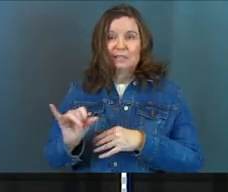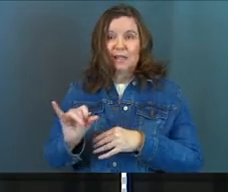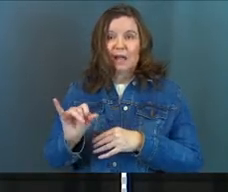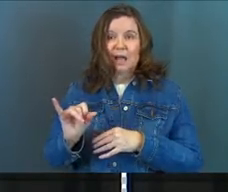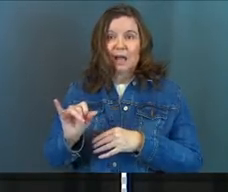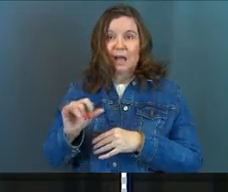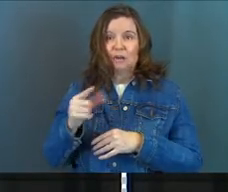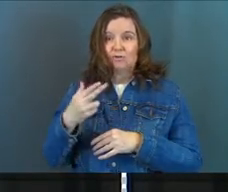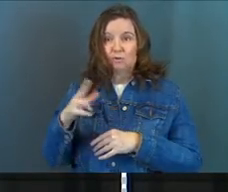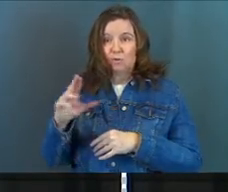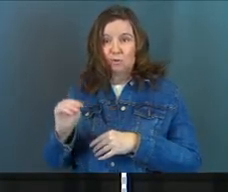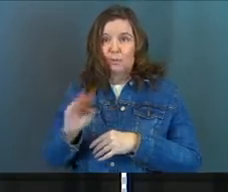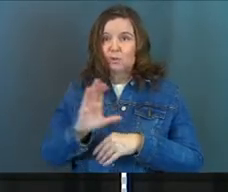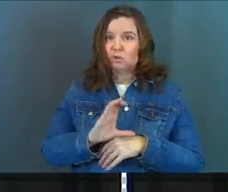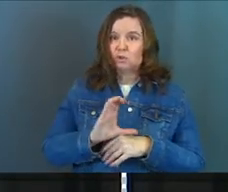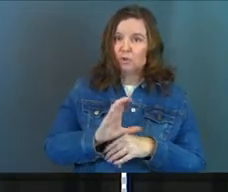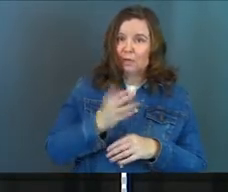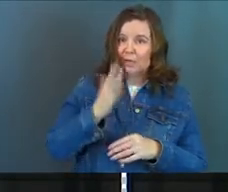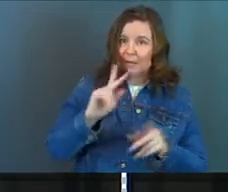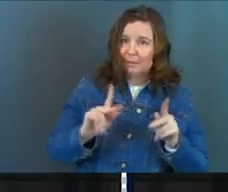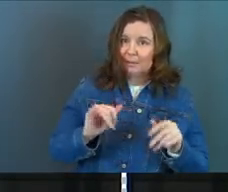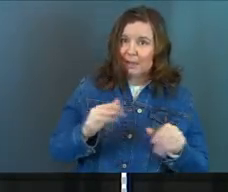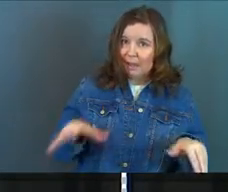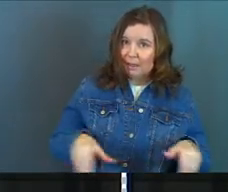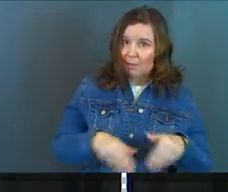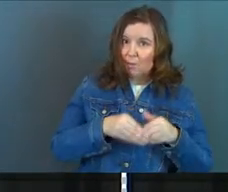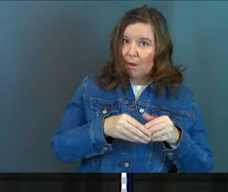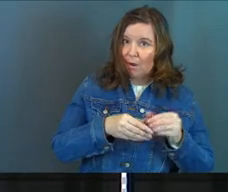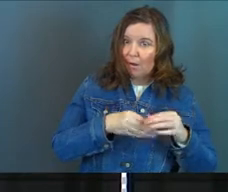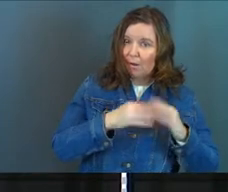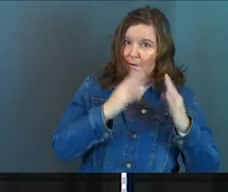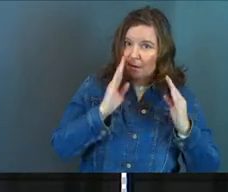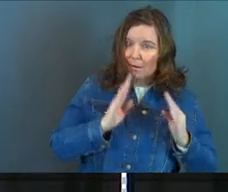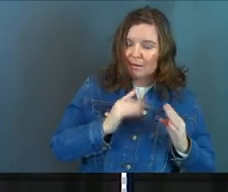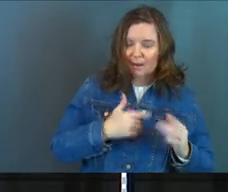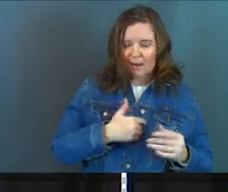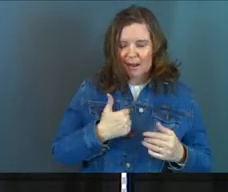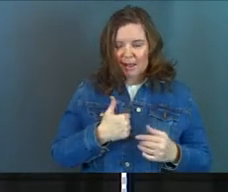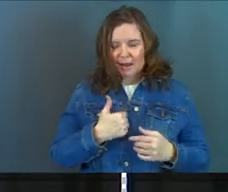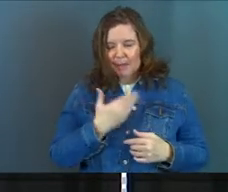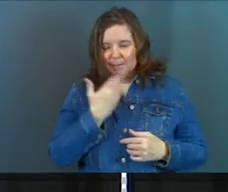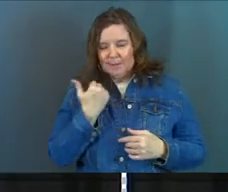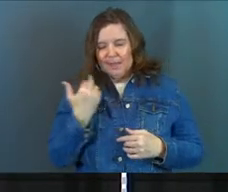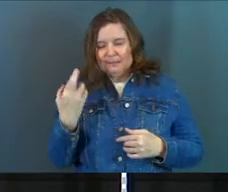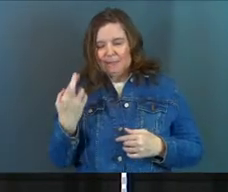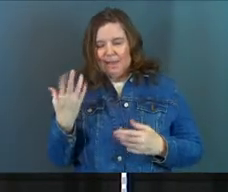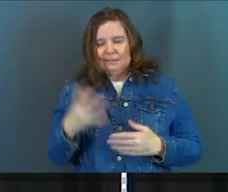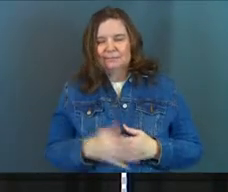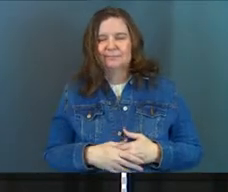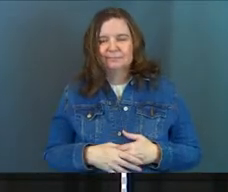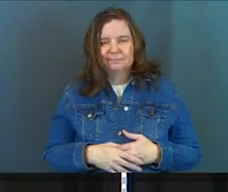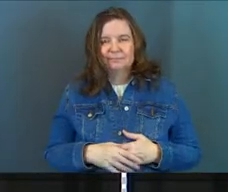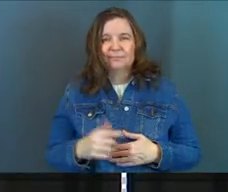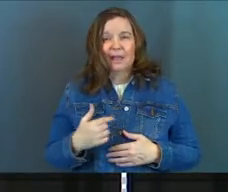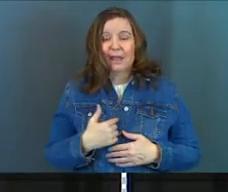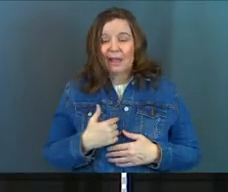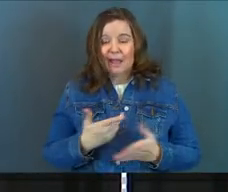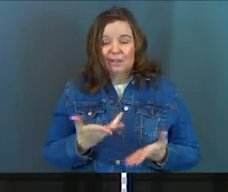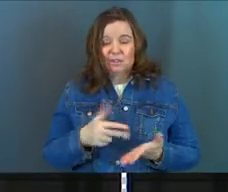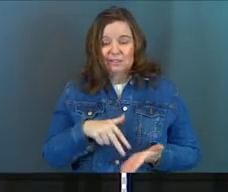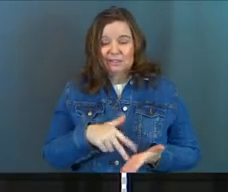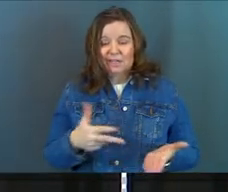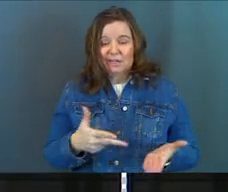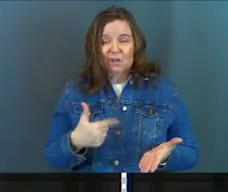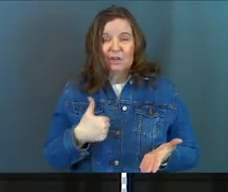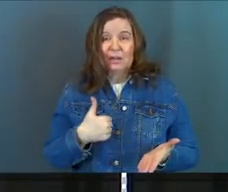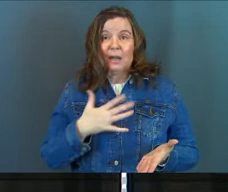the groom, and the church, God's people, are like the bride, and he's like, I'm just the best man. He's like, I just stand here,